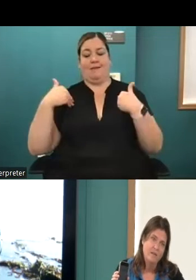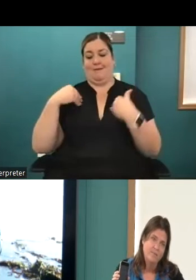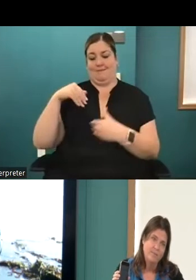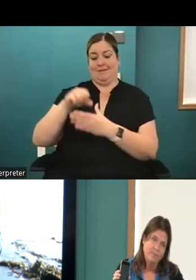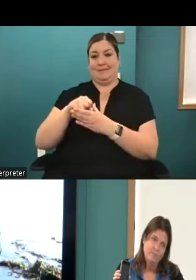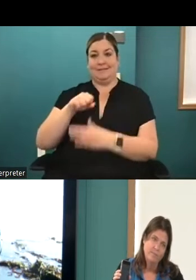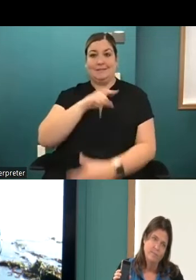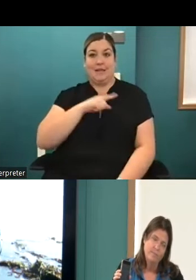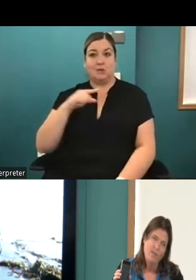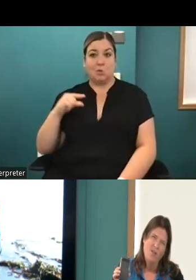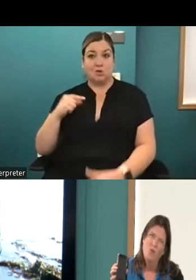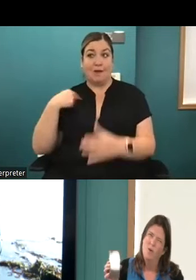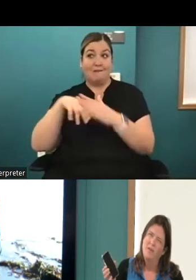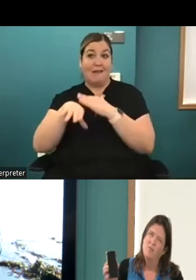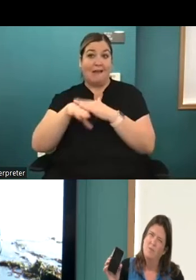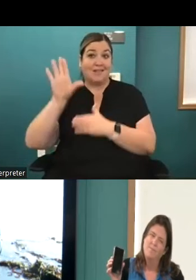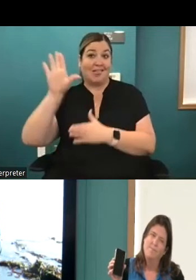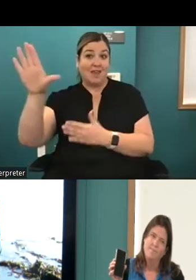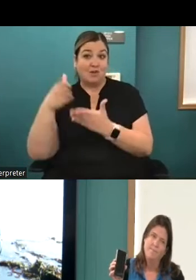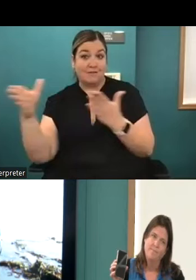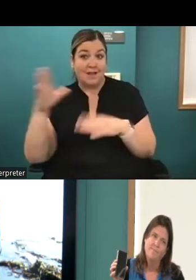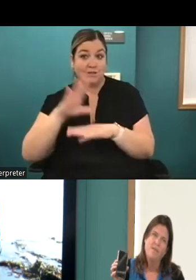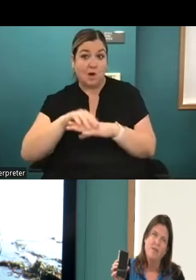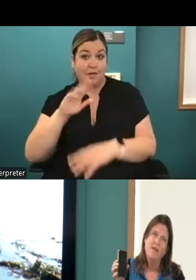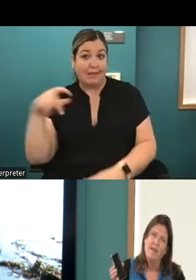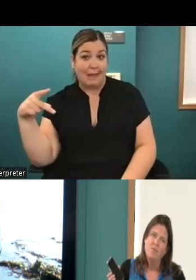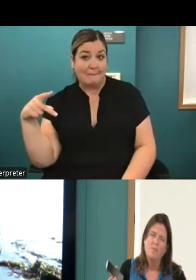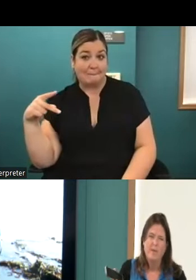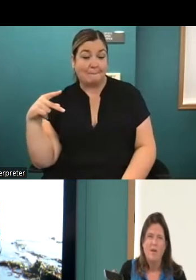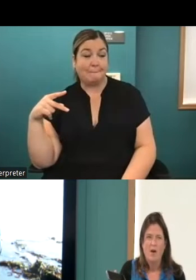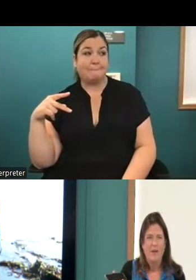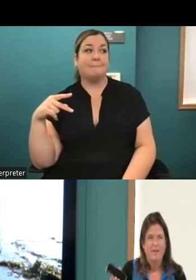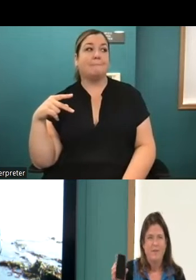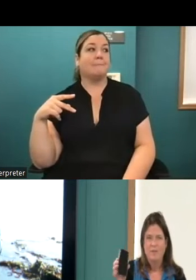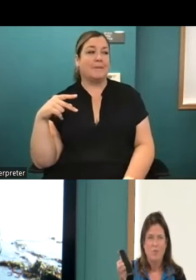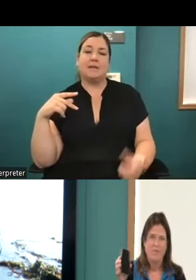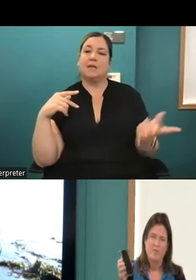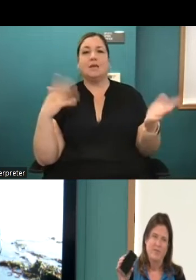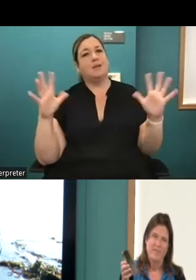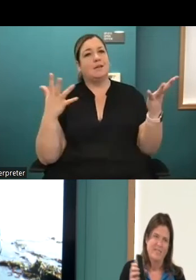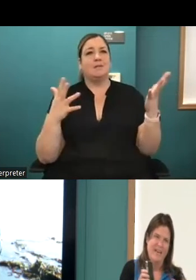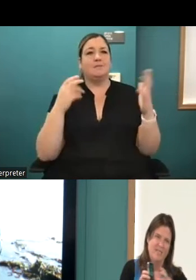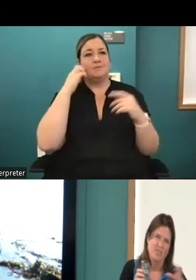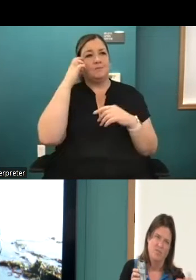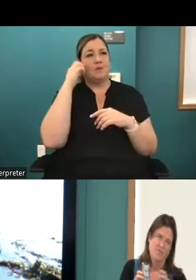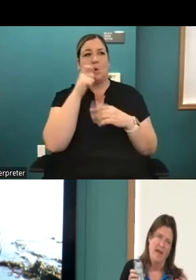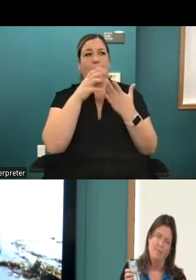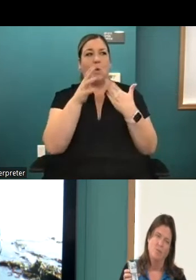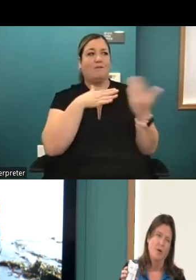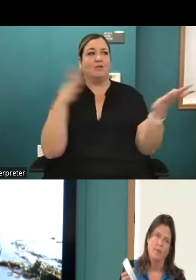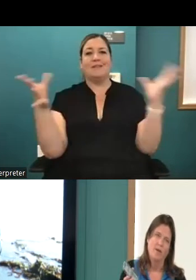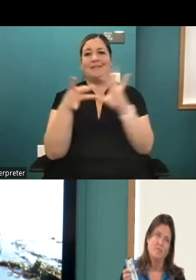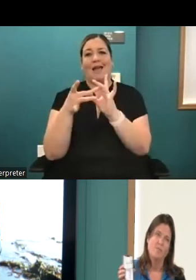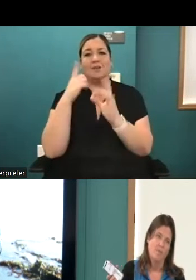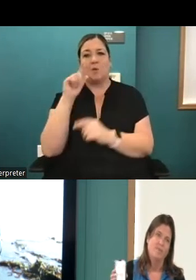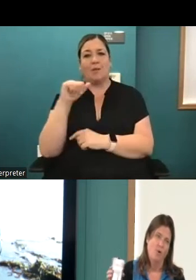I have access to that Well, to see if it's malfunctioning or something? It would be on whoever he's attached to for the app. So